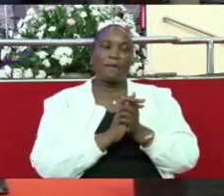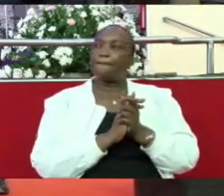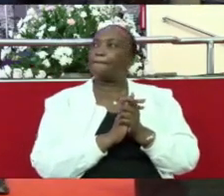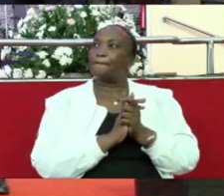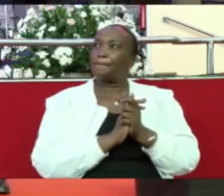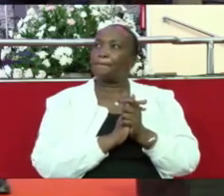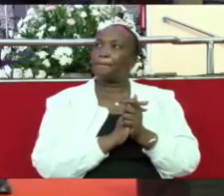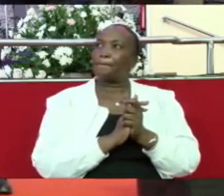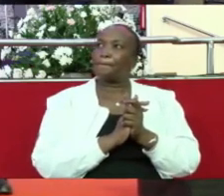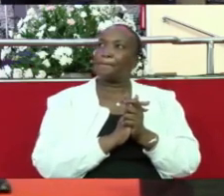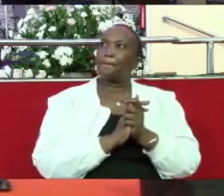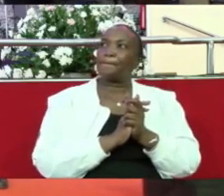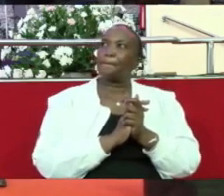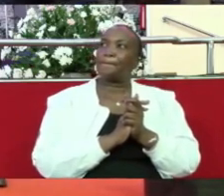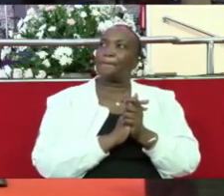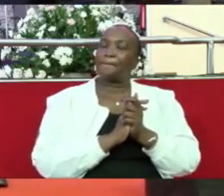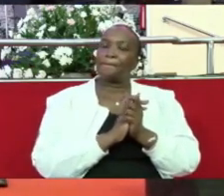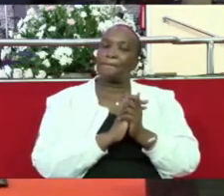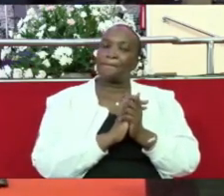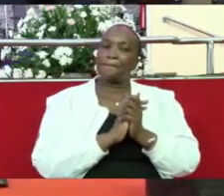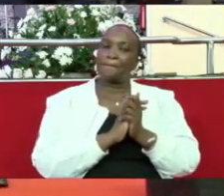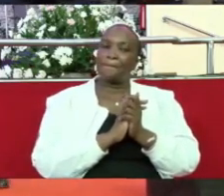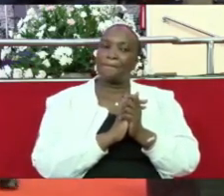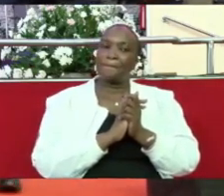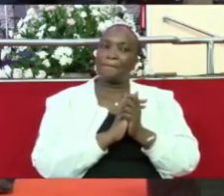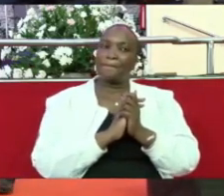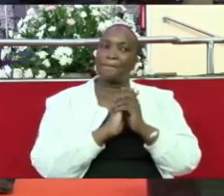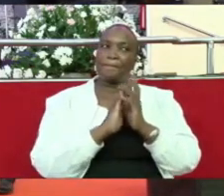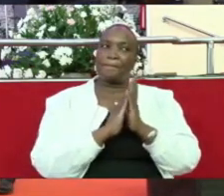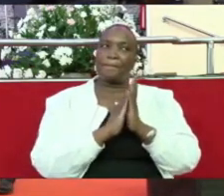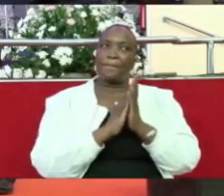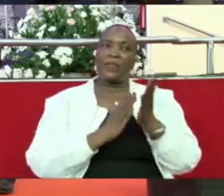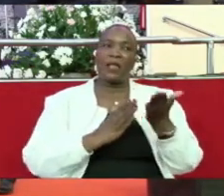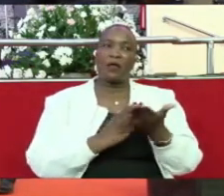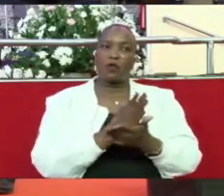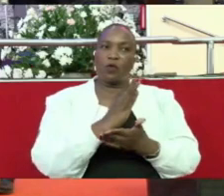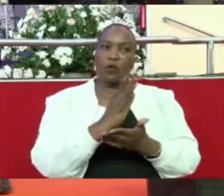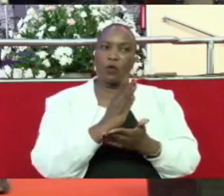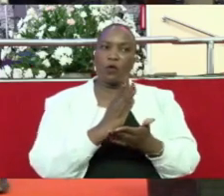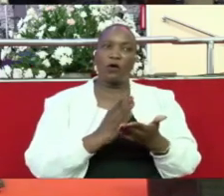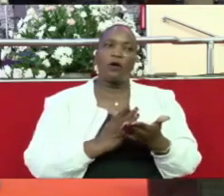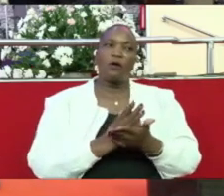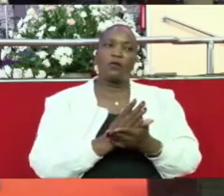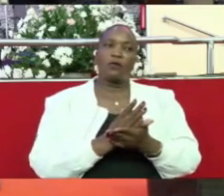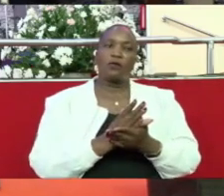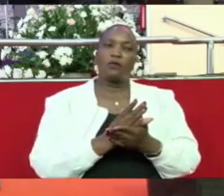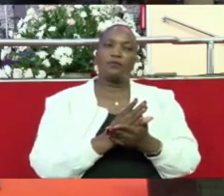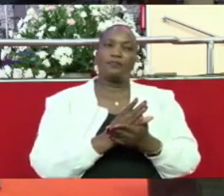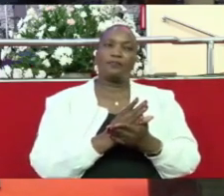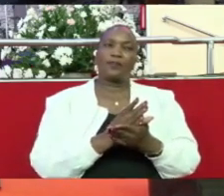vikuu kupitia kwake. And they are mighty through him. Na viko vikuu kupitia kwake. So that we can pull down